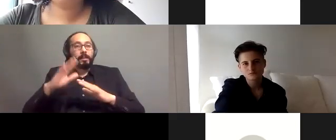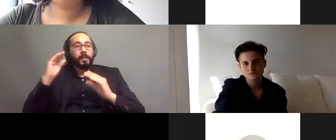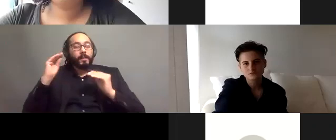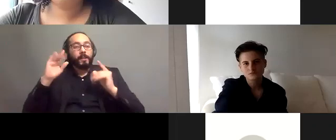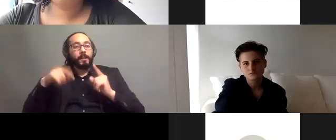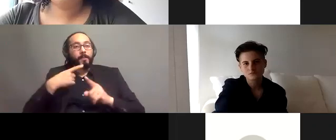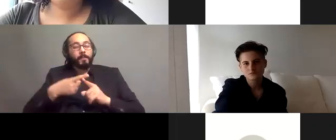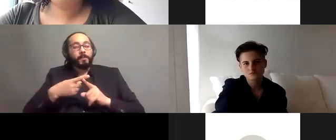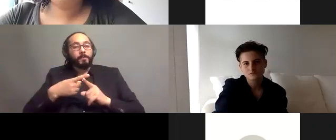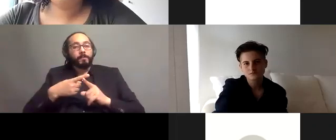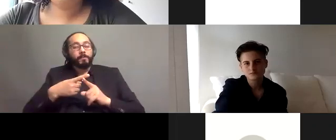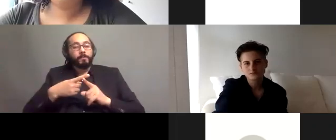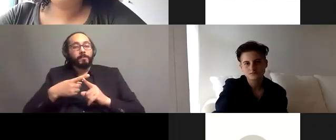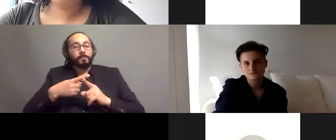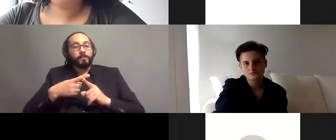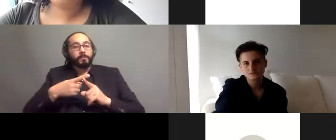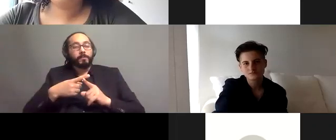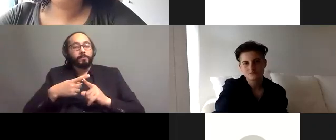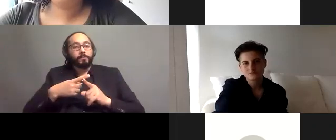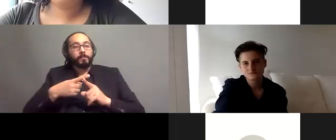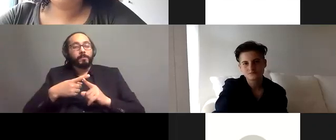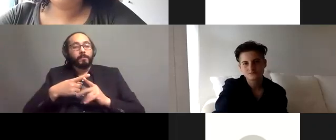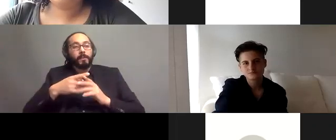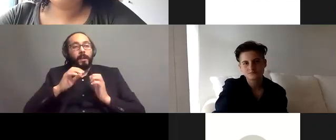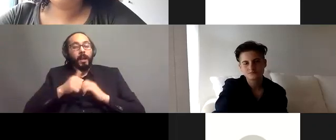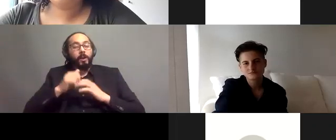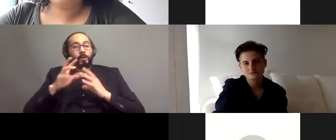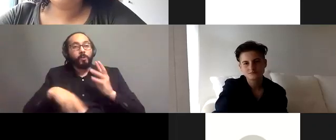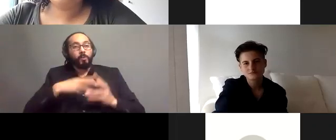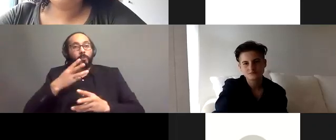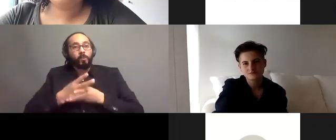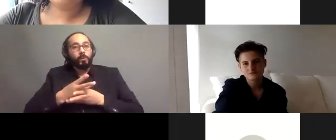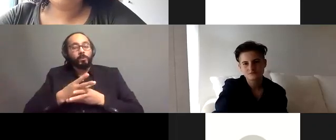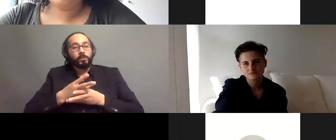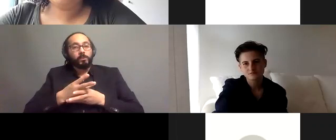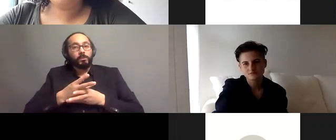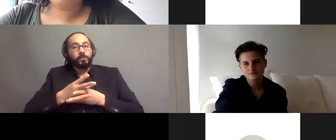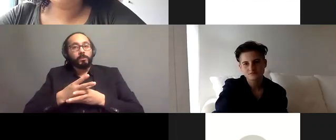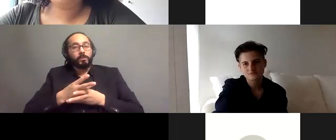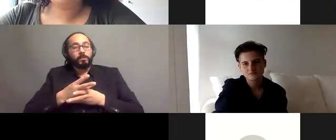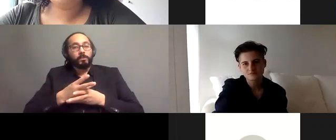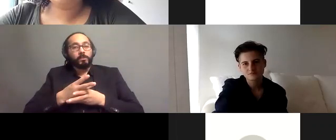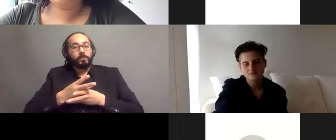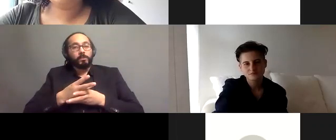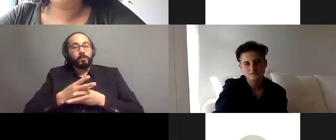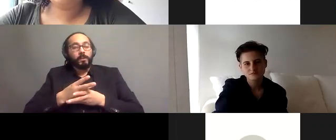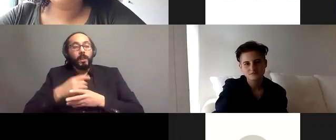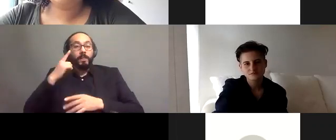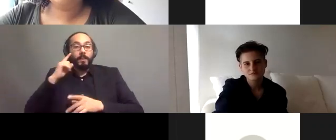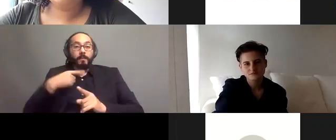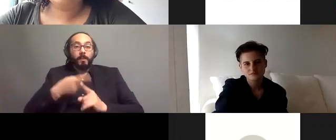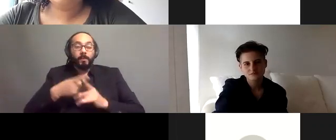how, you know, the world around you exists, to think about the possibilities